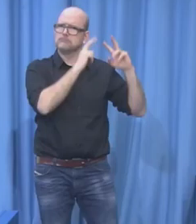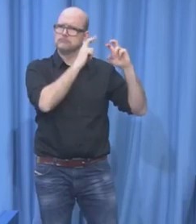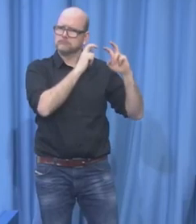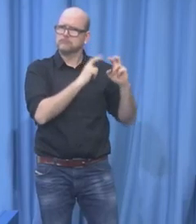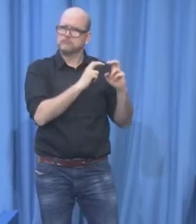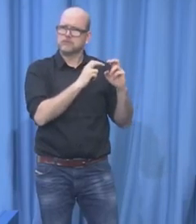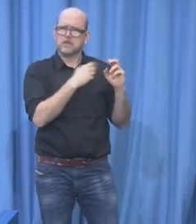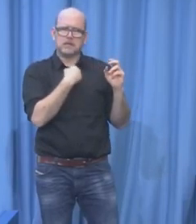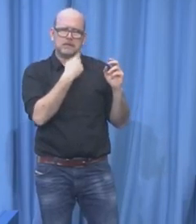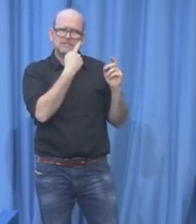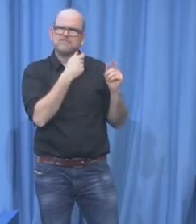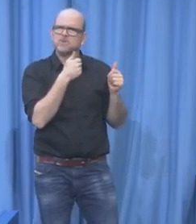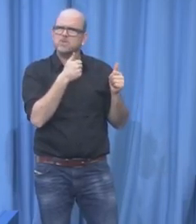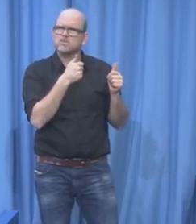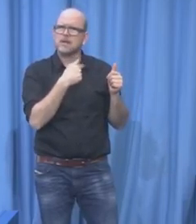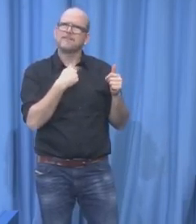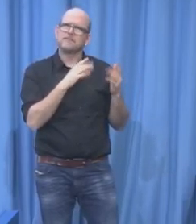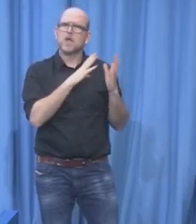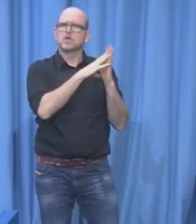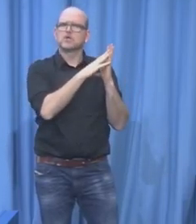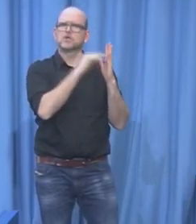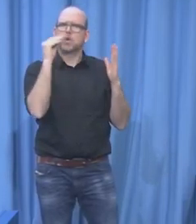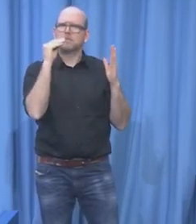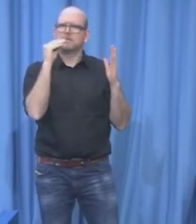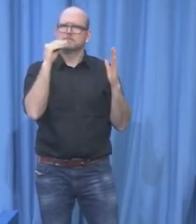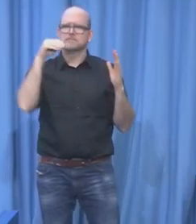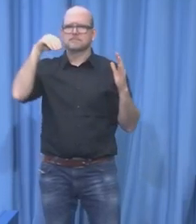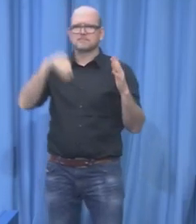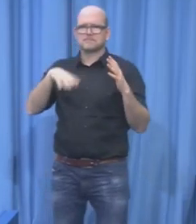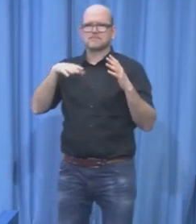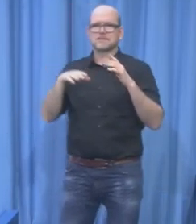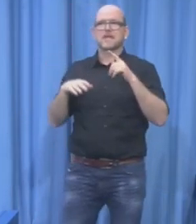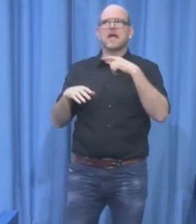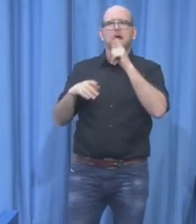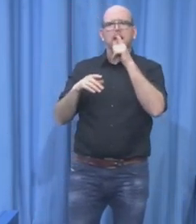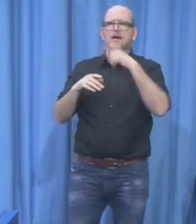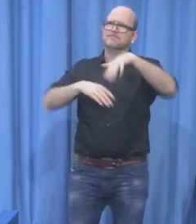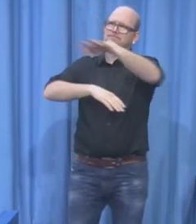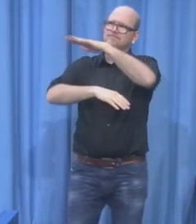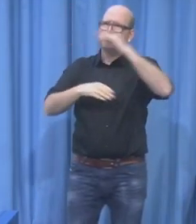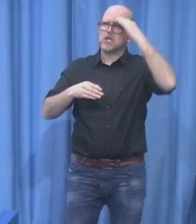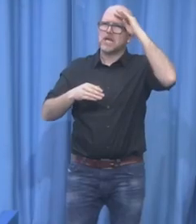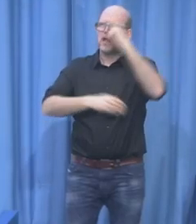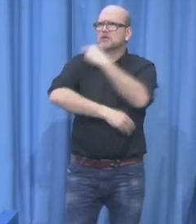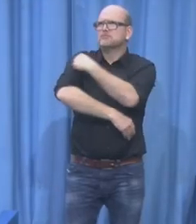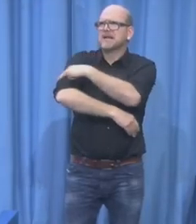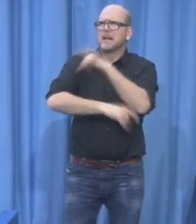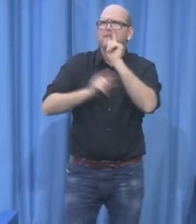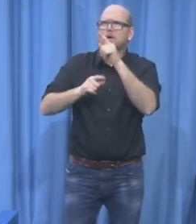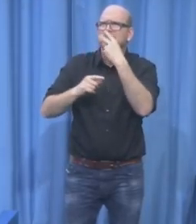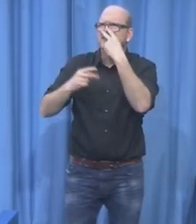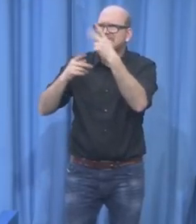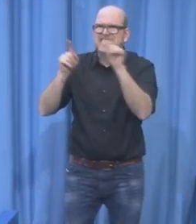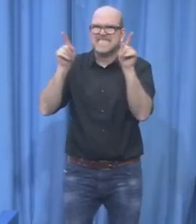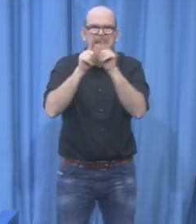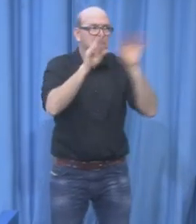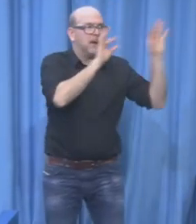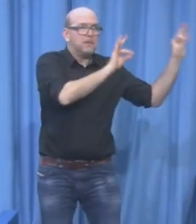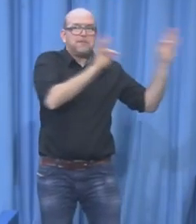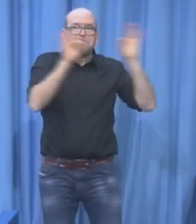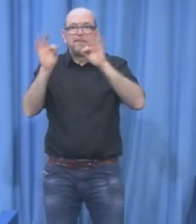department. In year one, we had 10 departments. We're now in year four. We have 22 departments in the hospital who want to be